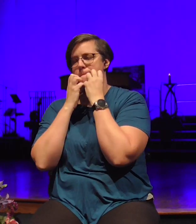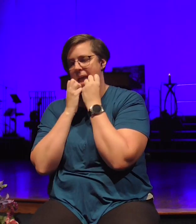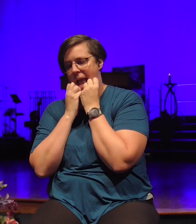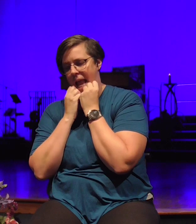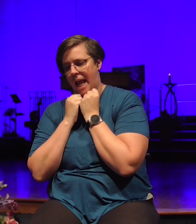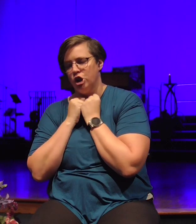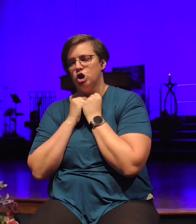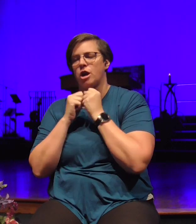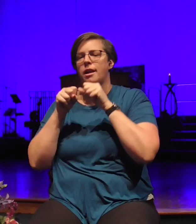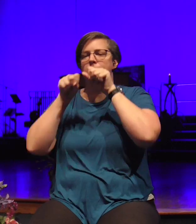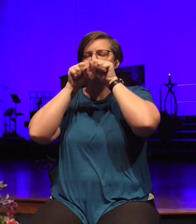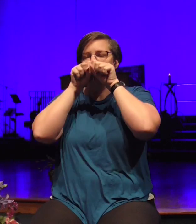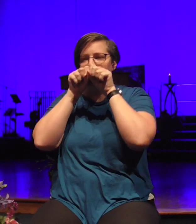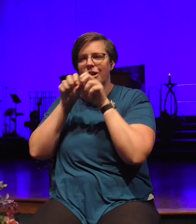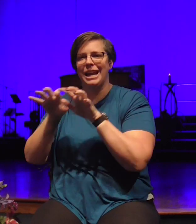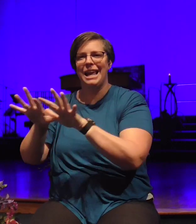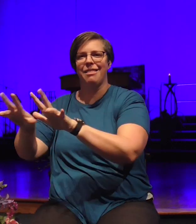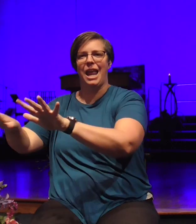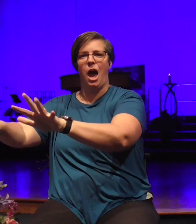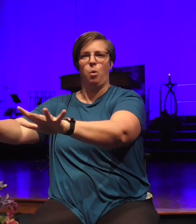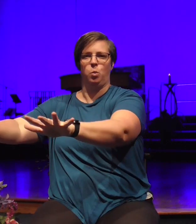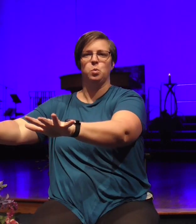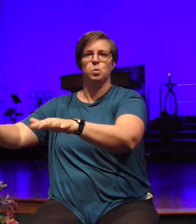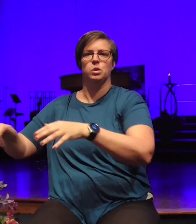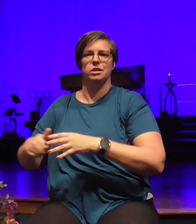And we breathe it out to them.